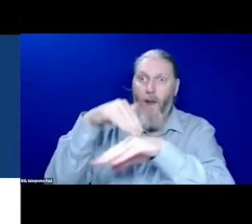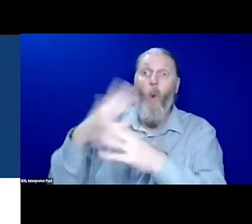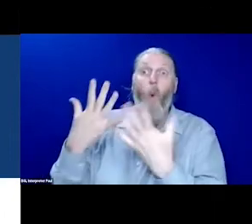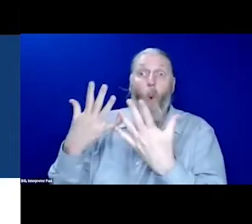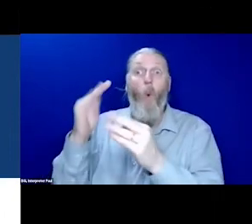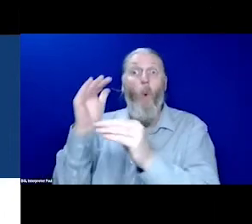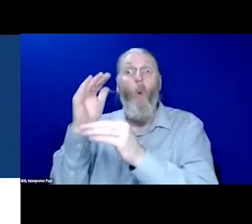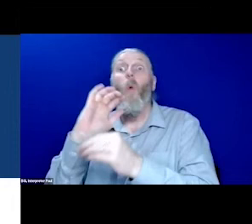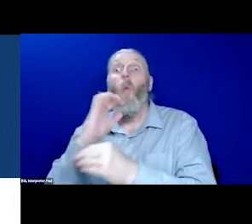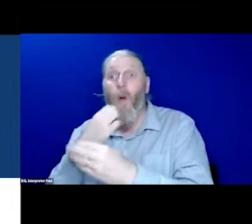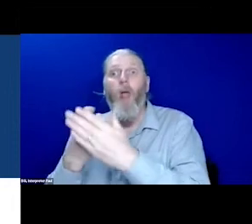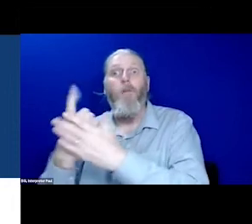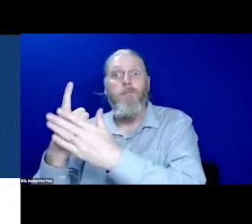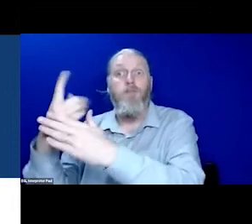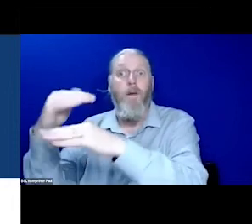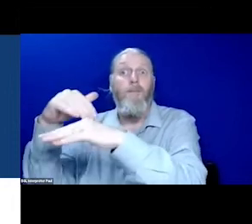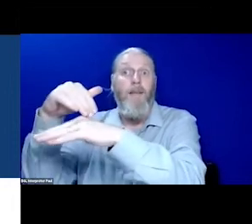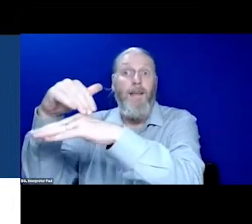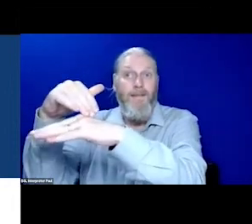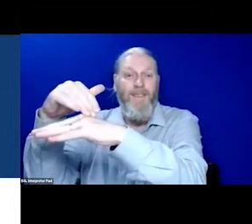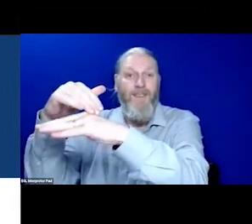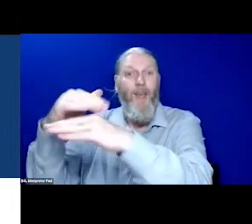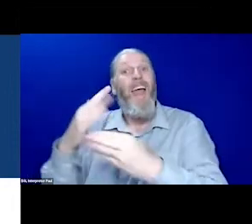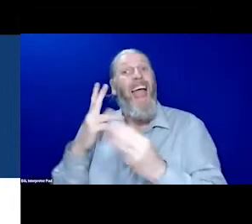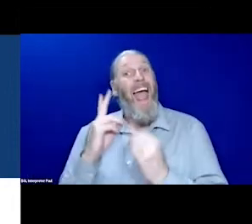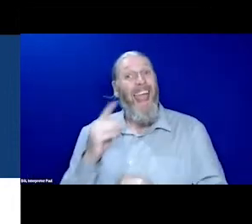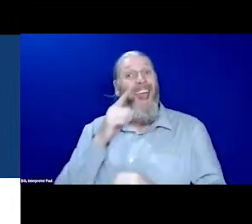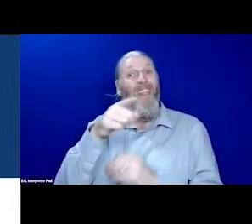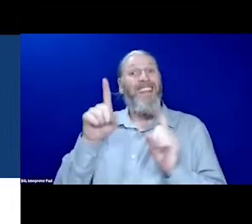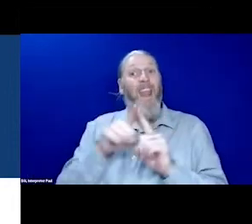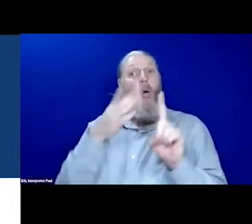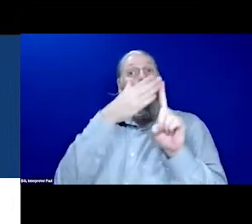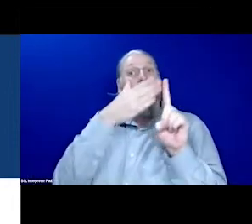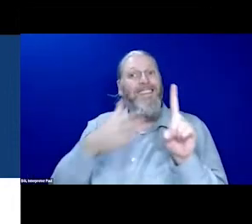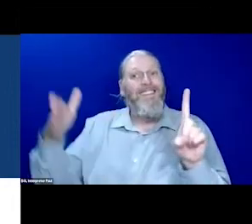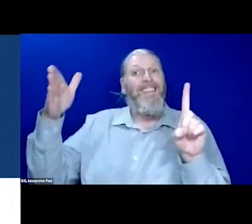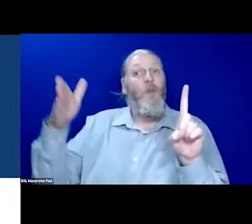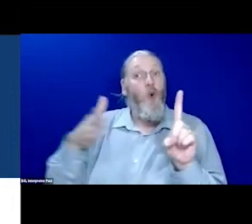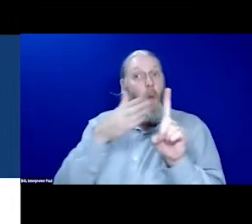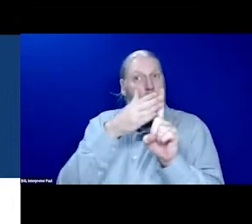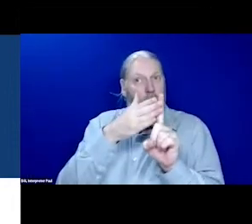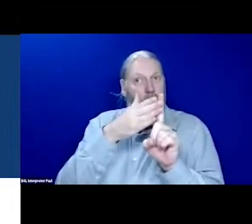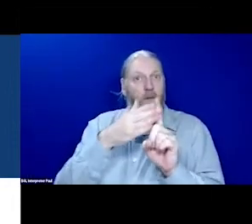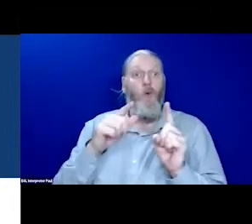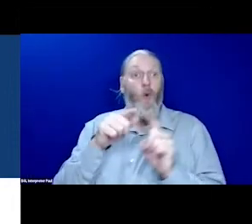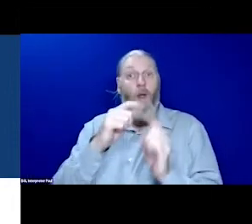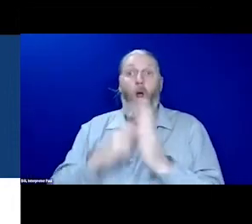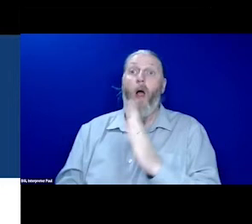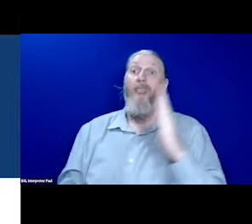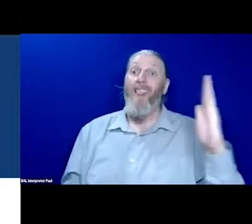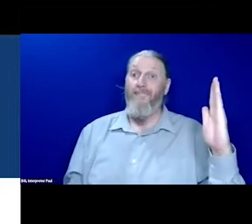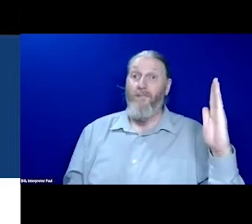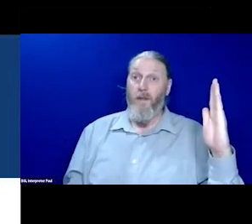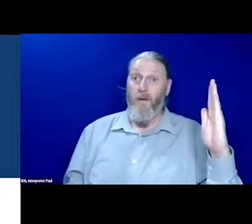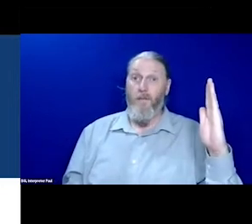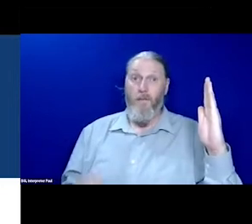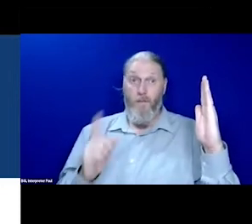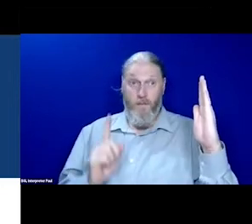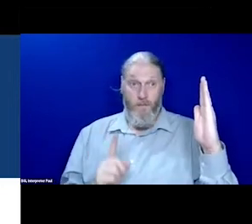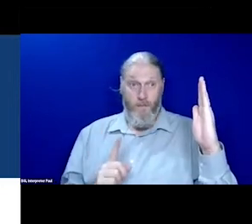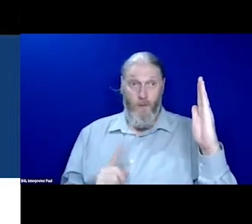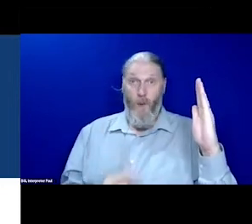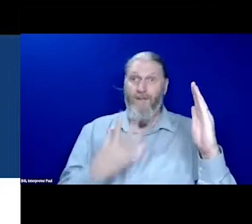at these as a continuum because there are really a variety of pathways. On the left-hand side, we can see that homes